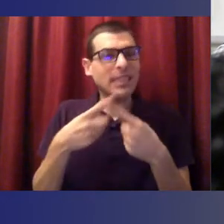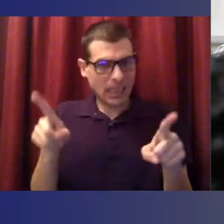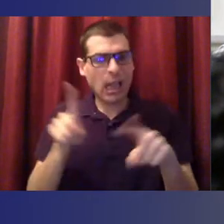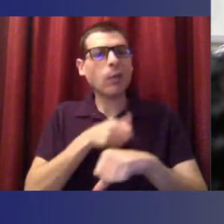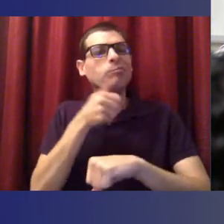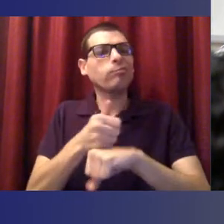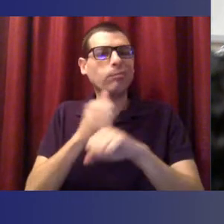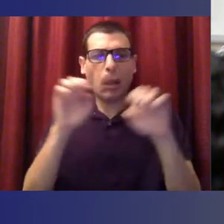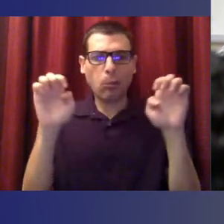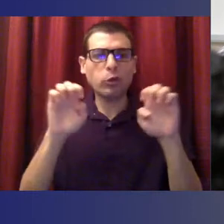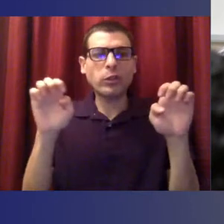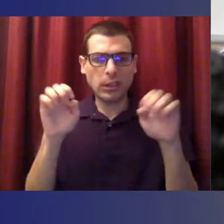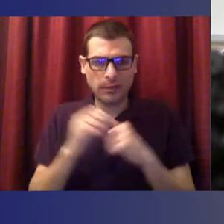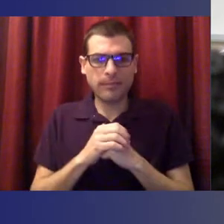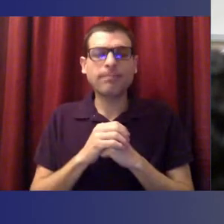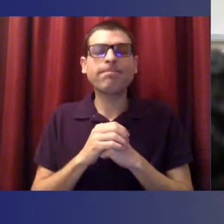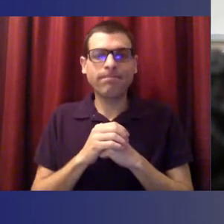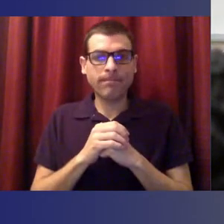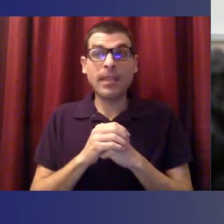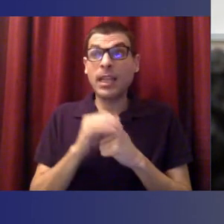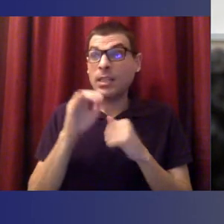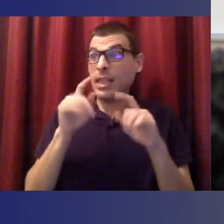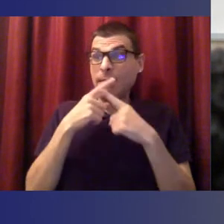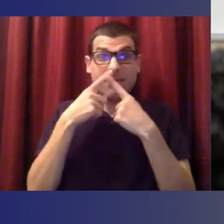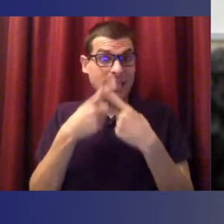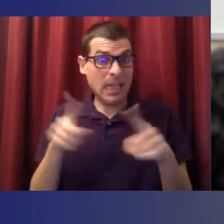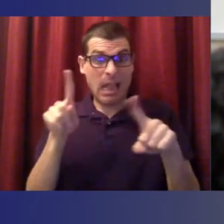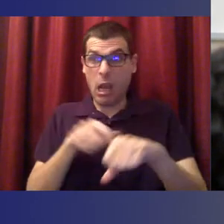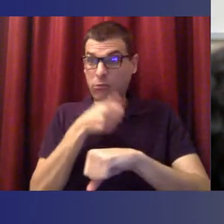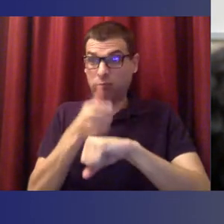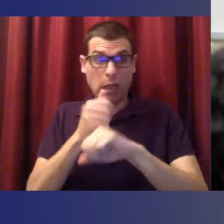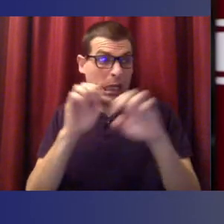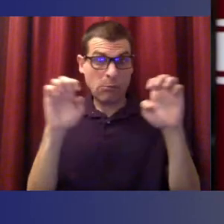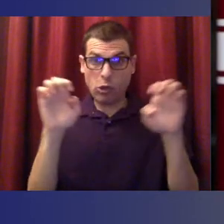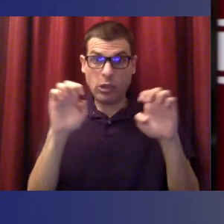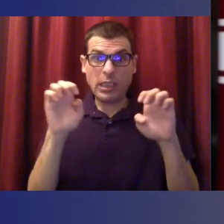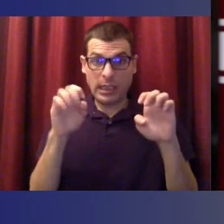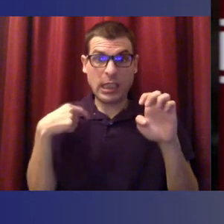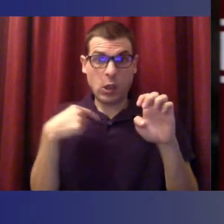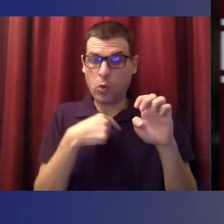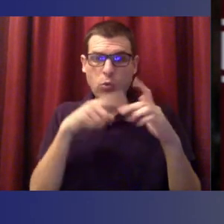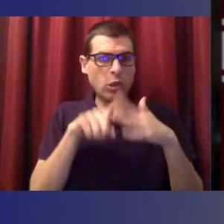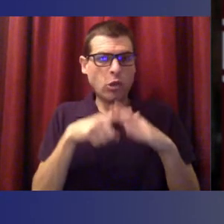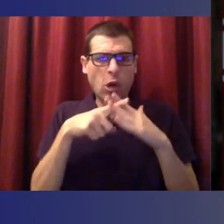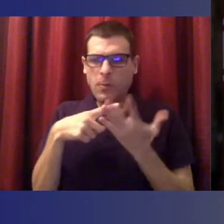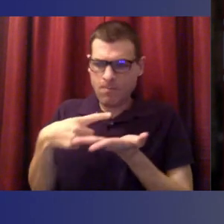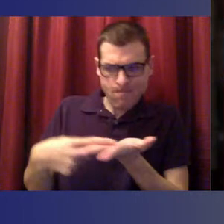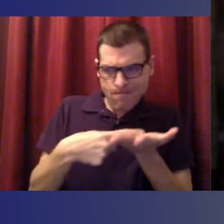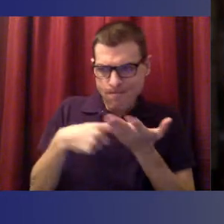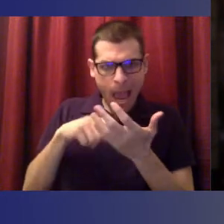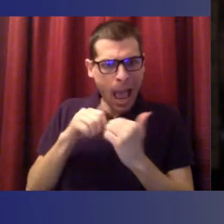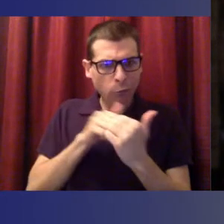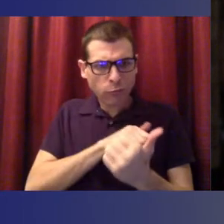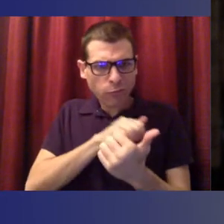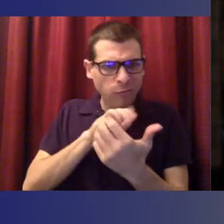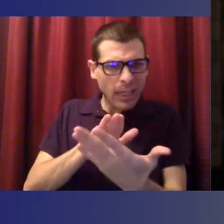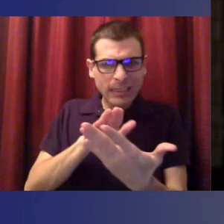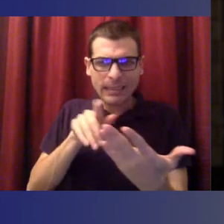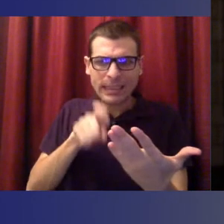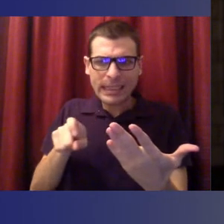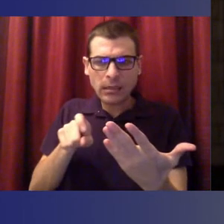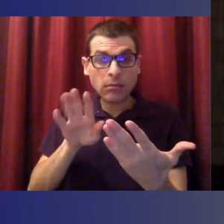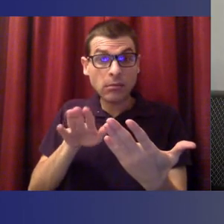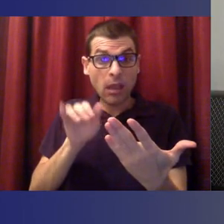That declaration gave us the ability to meet new and growing needs. It has now been extended